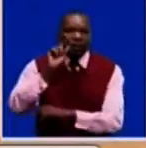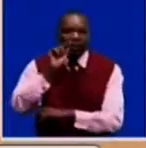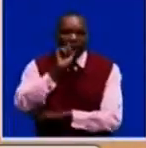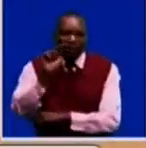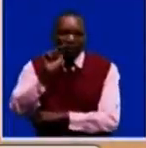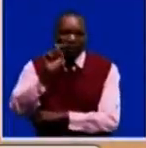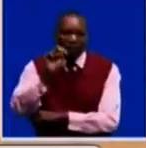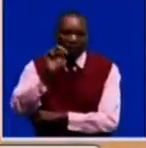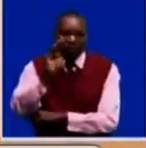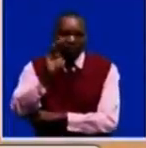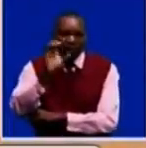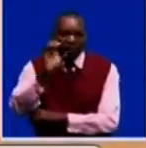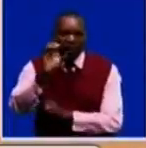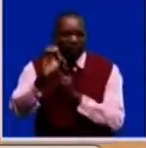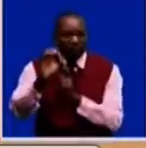in Livingstone.